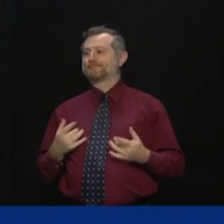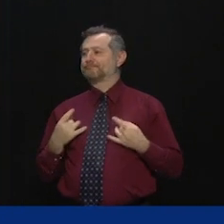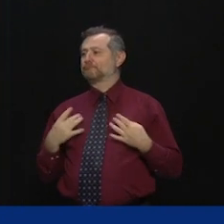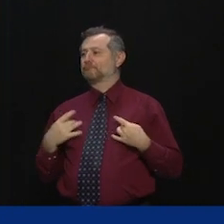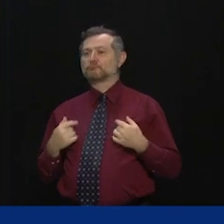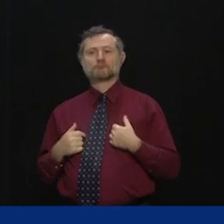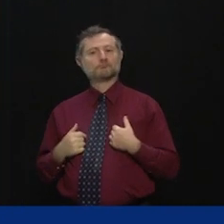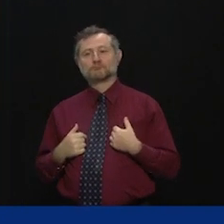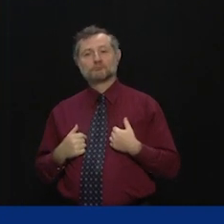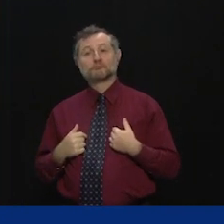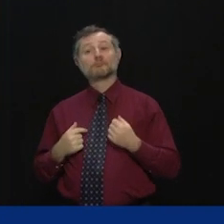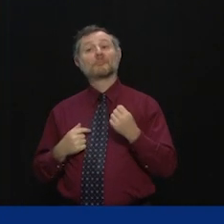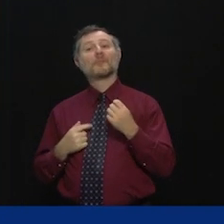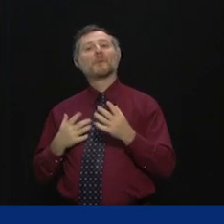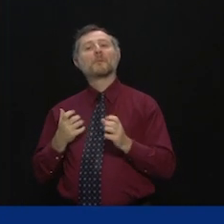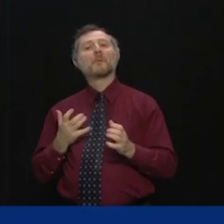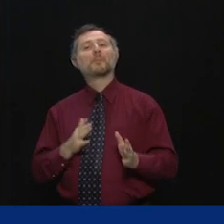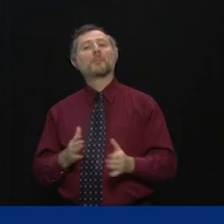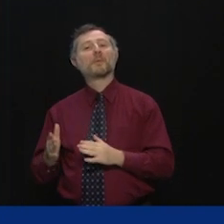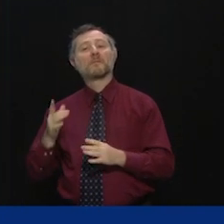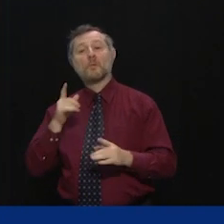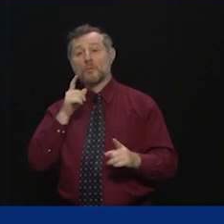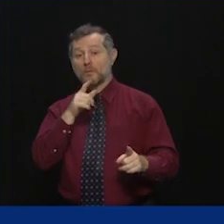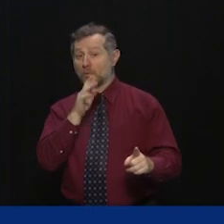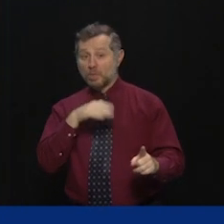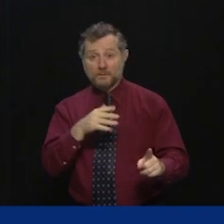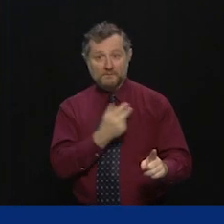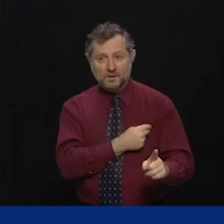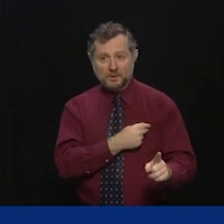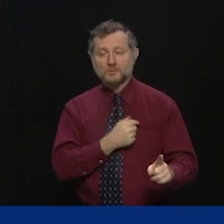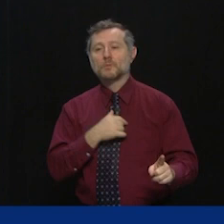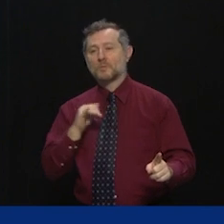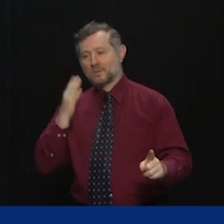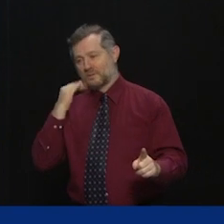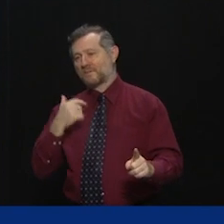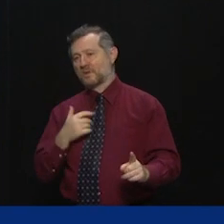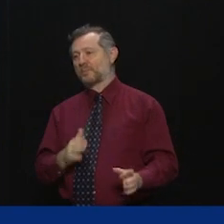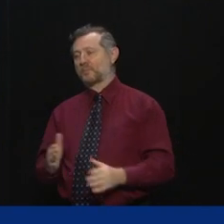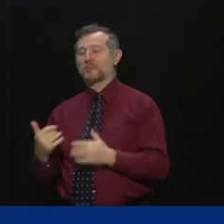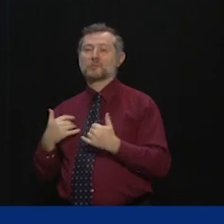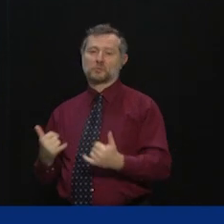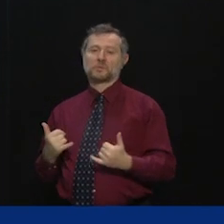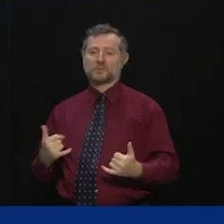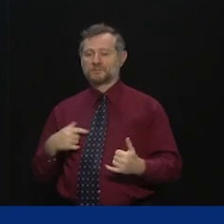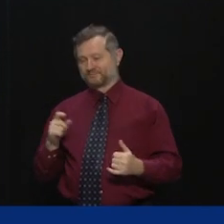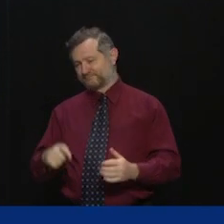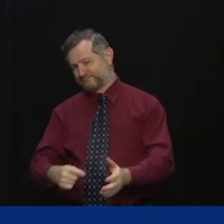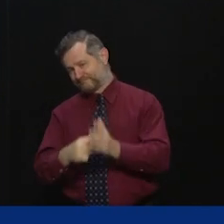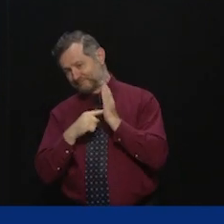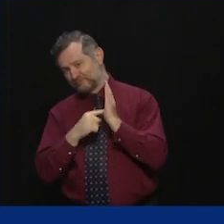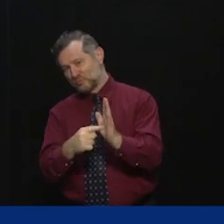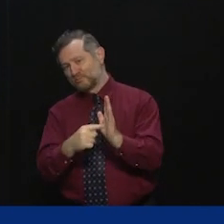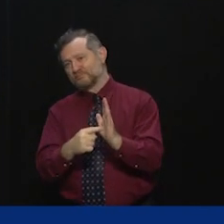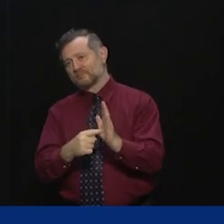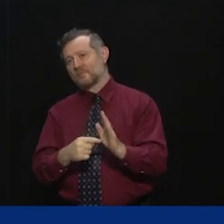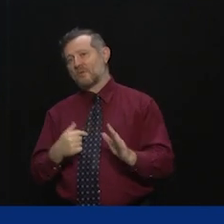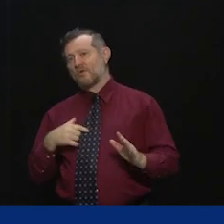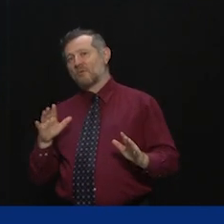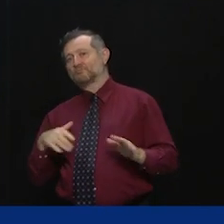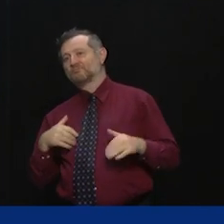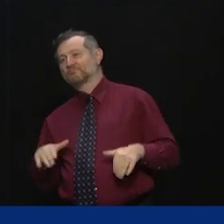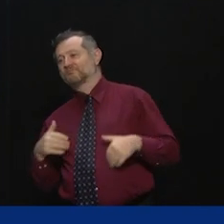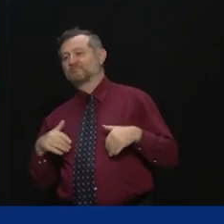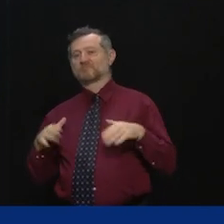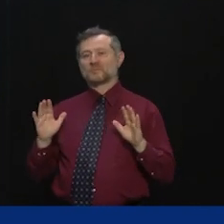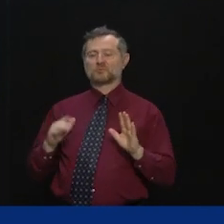to be prepared. And that's why we've just announced our action over the weekend to show that we are not relenting, we're not backing